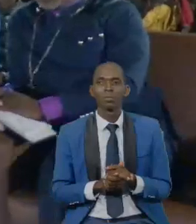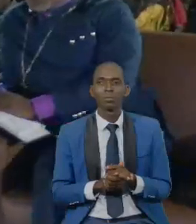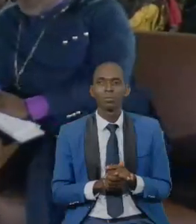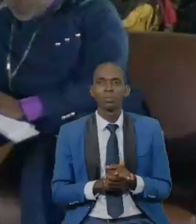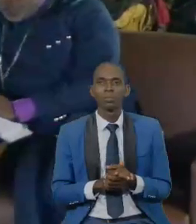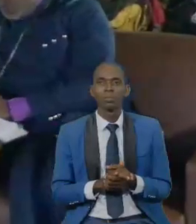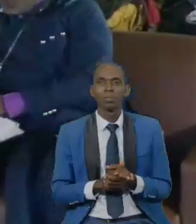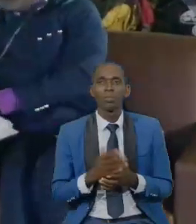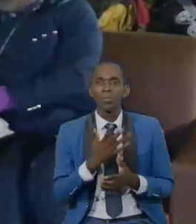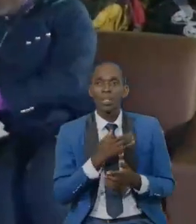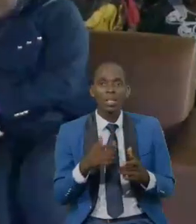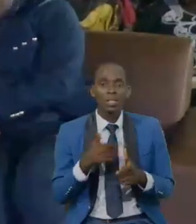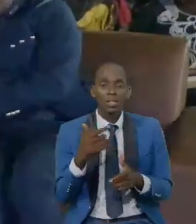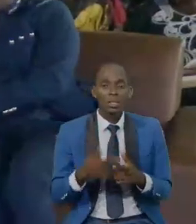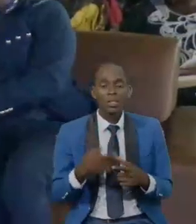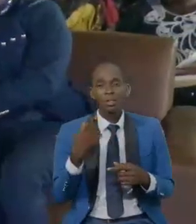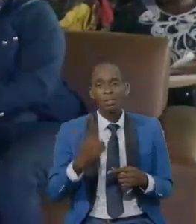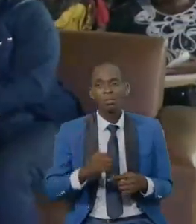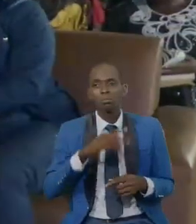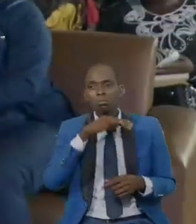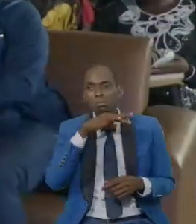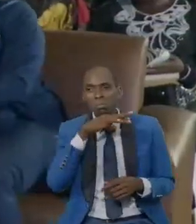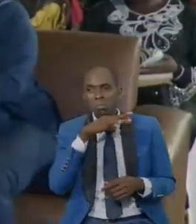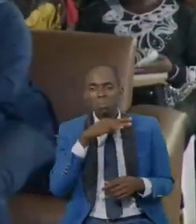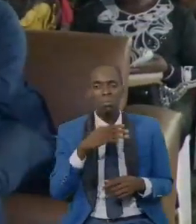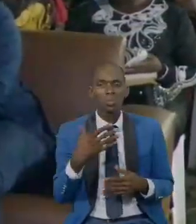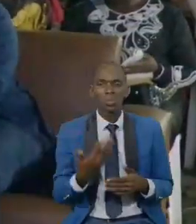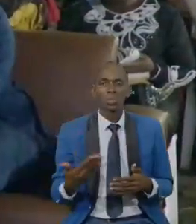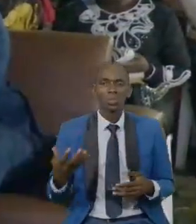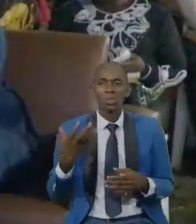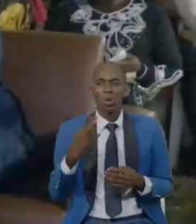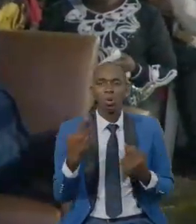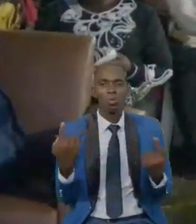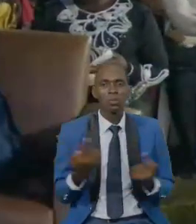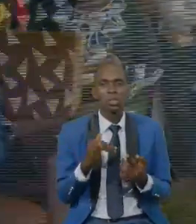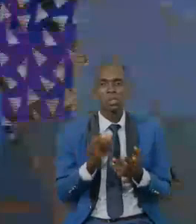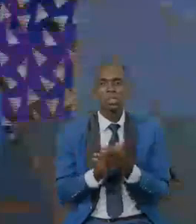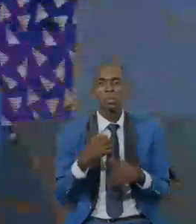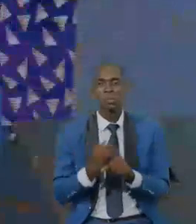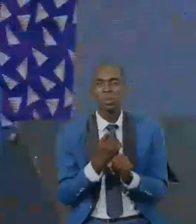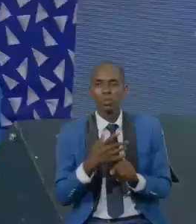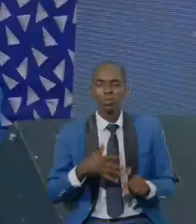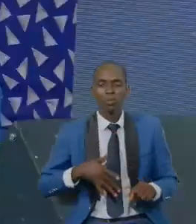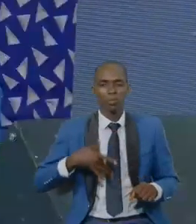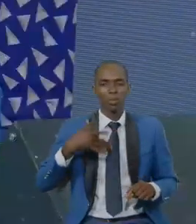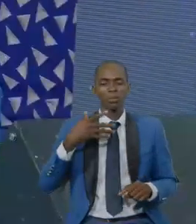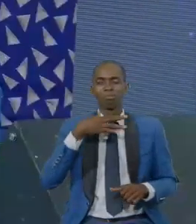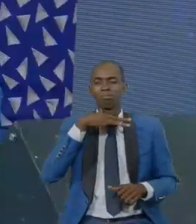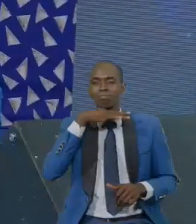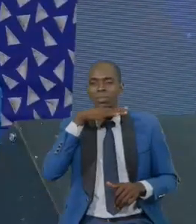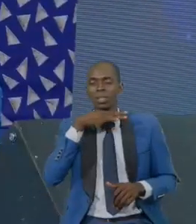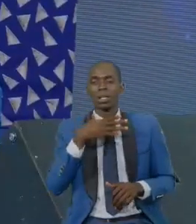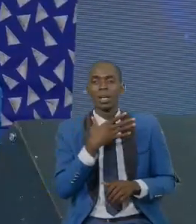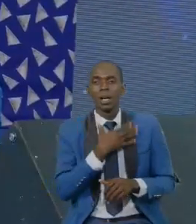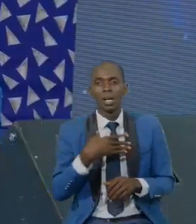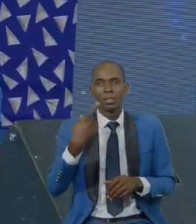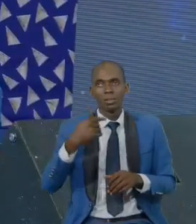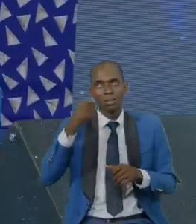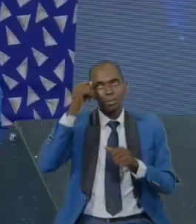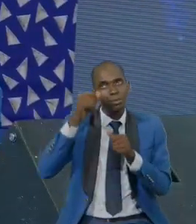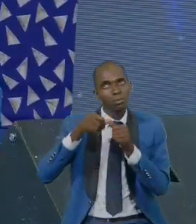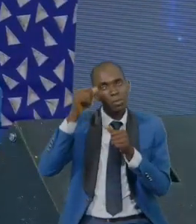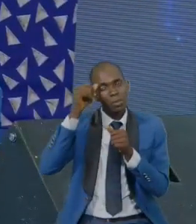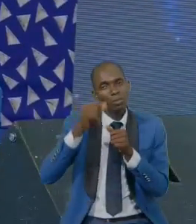And then the pollution of sin that made you feel dirty. And the remembrance of those sins,